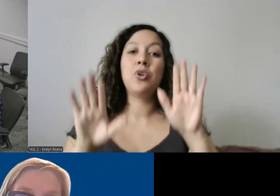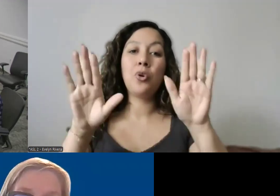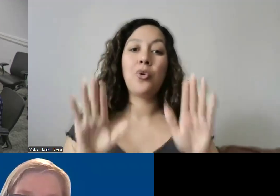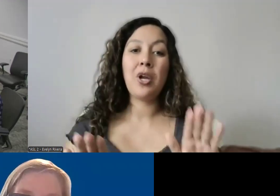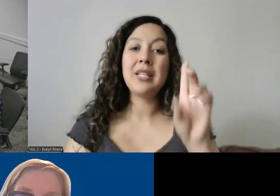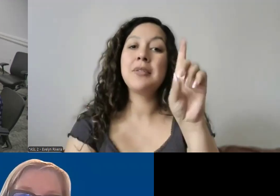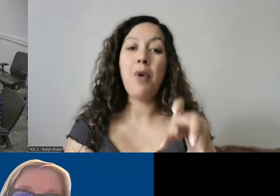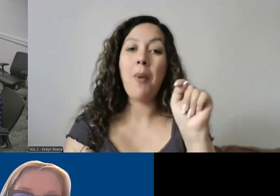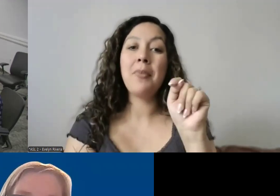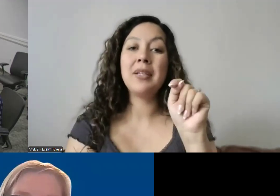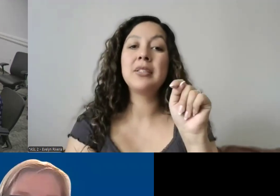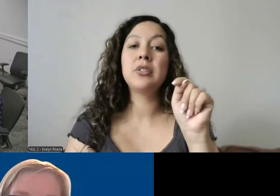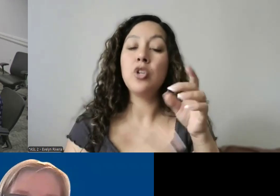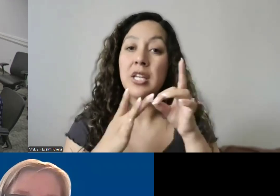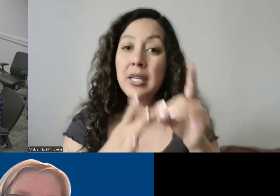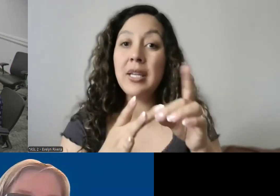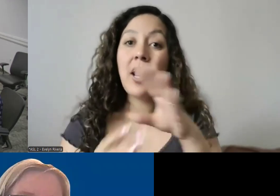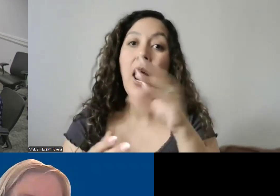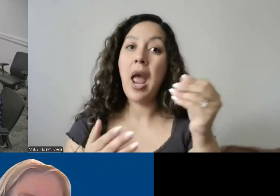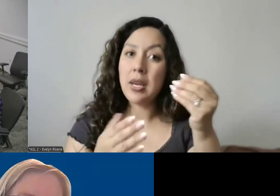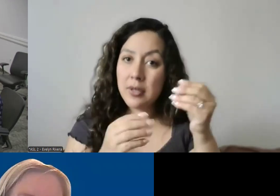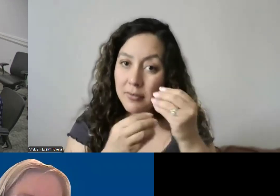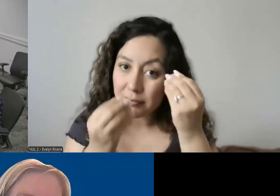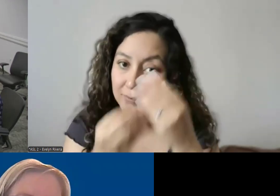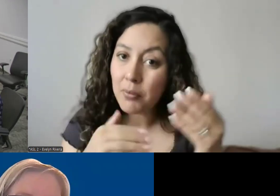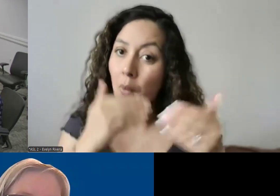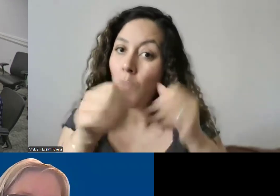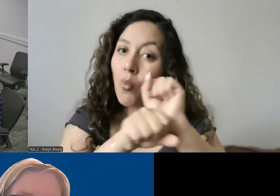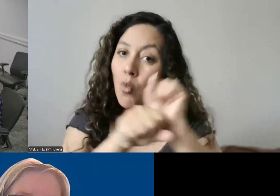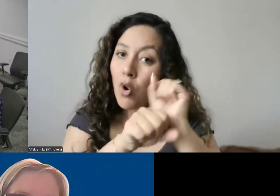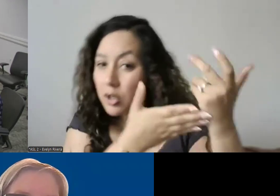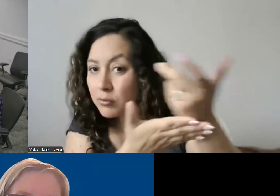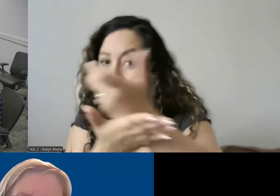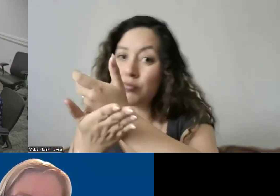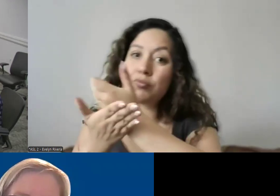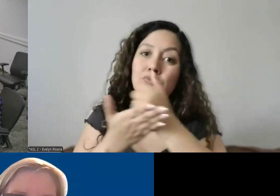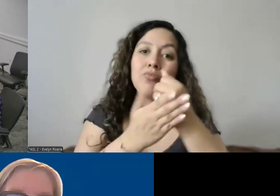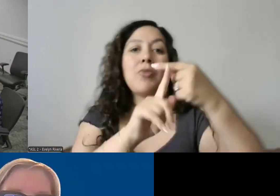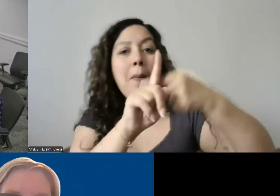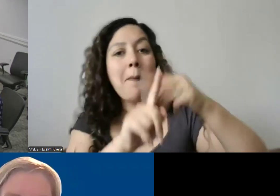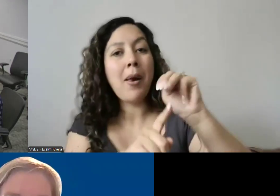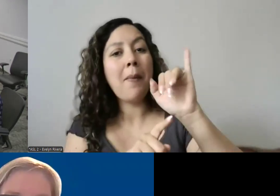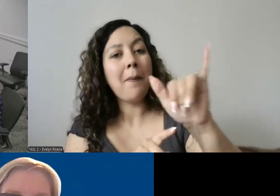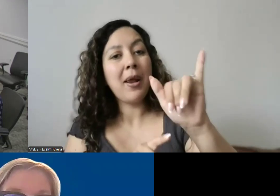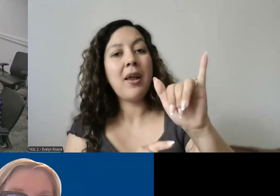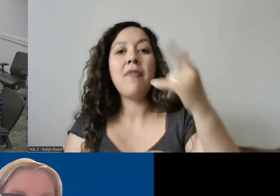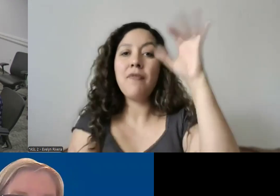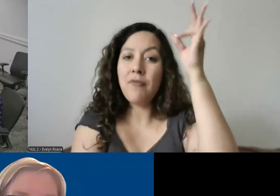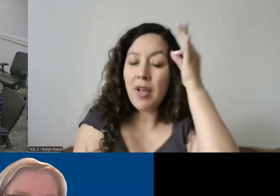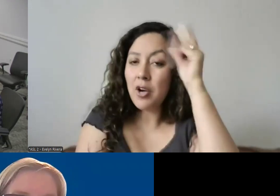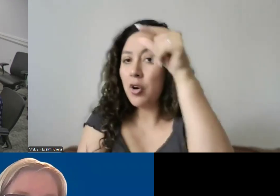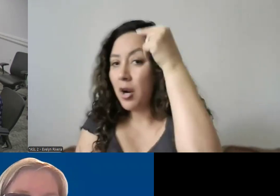lead, to really quantify all of the work and progress that's been made by the state, the federal government,